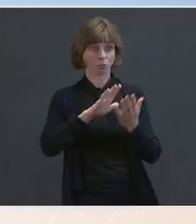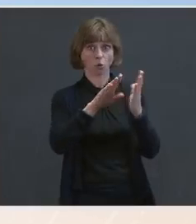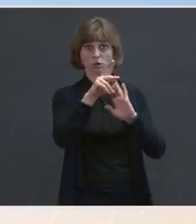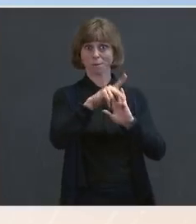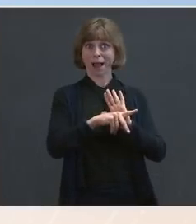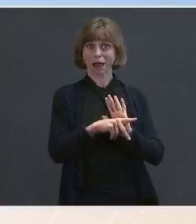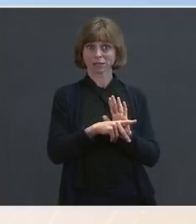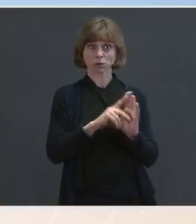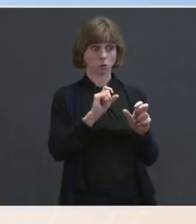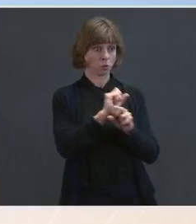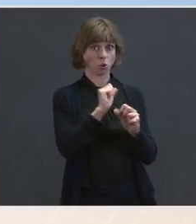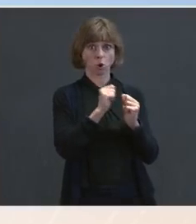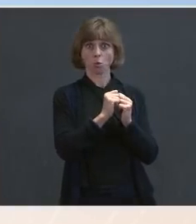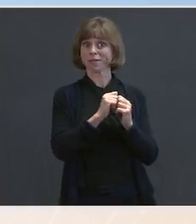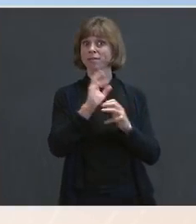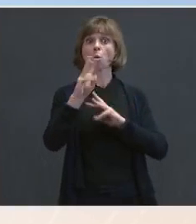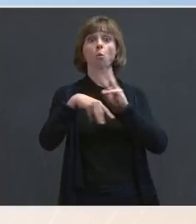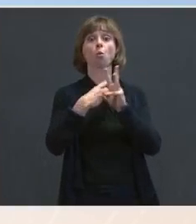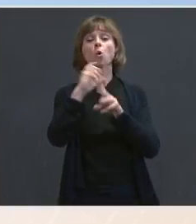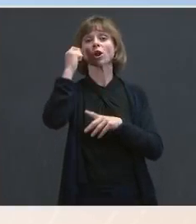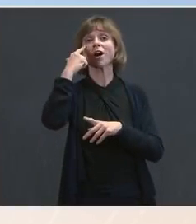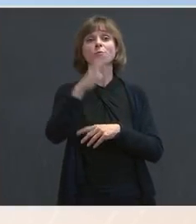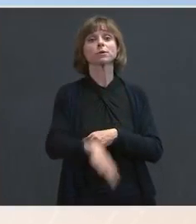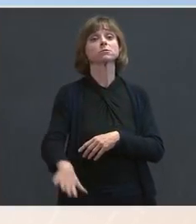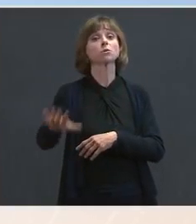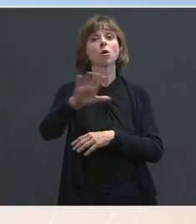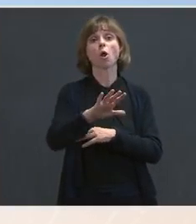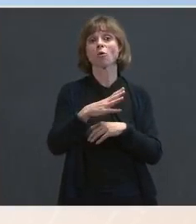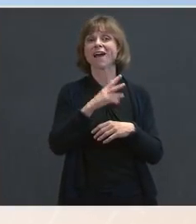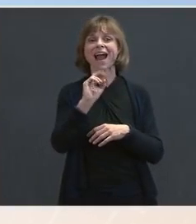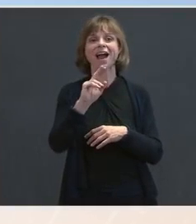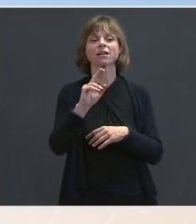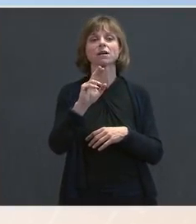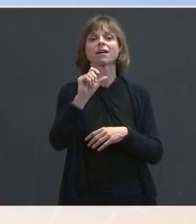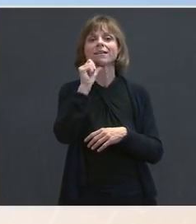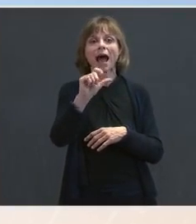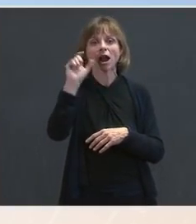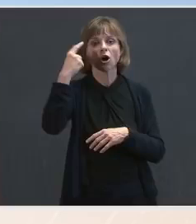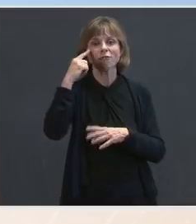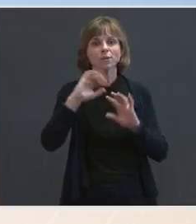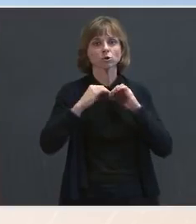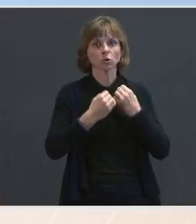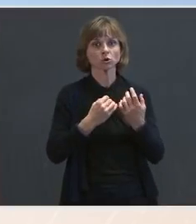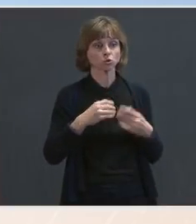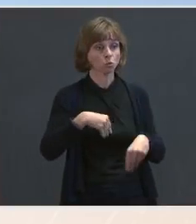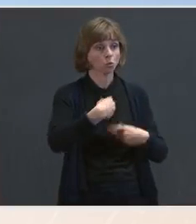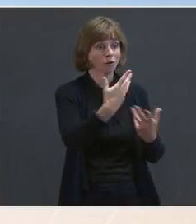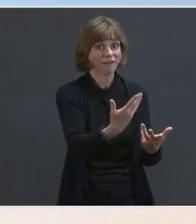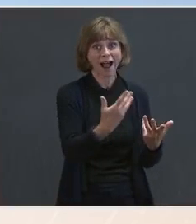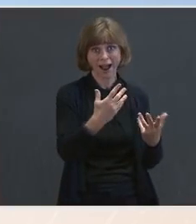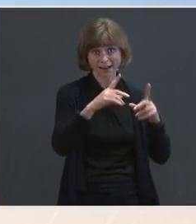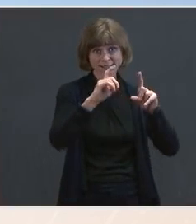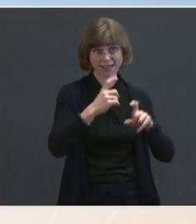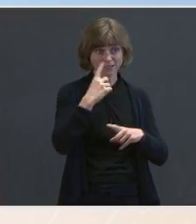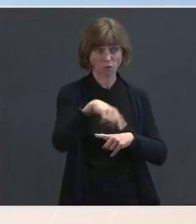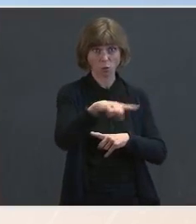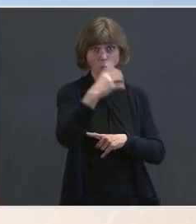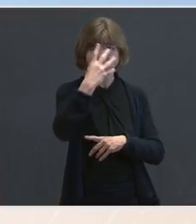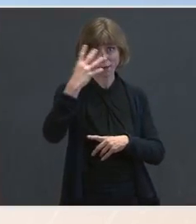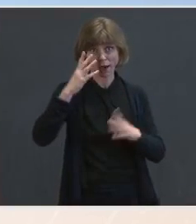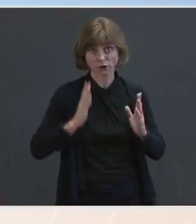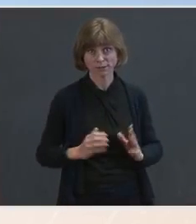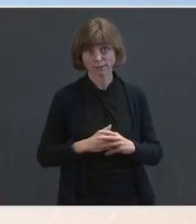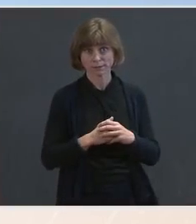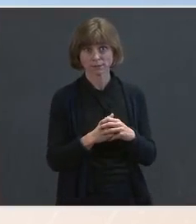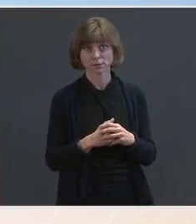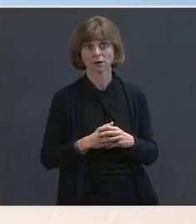work with local governments, work with NGOs to have testing, to ensure these migrants are tested, and that can take